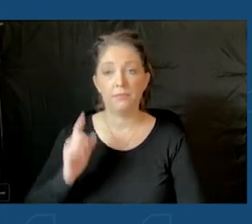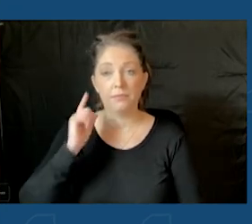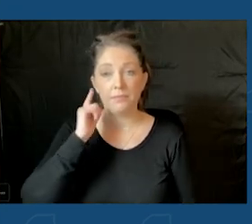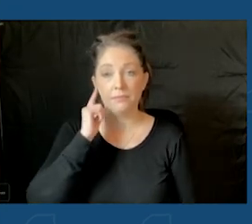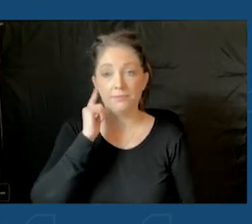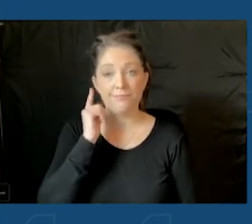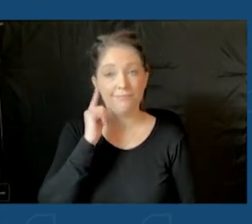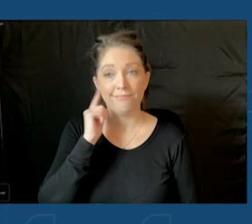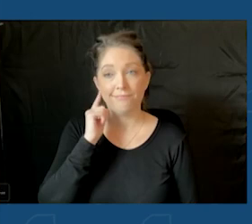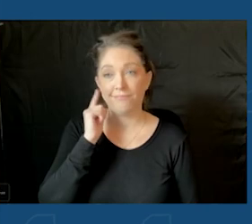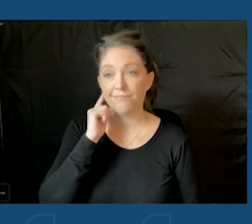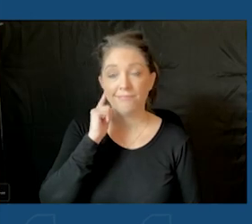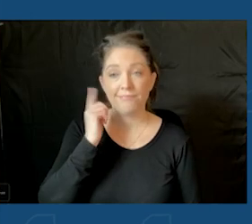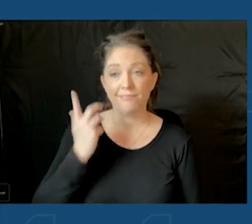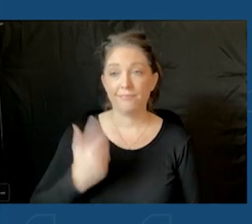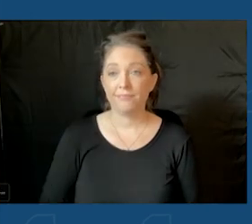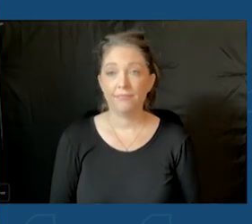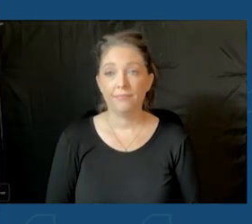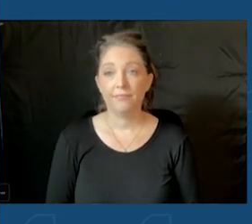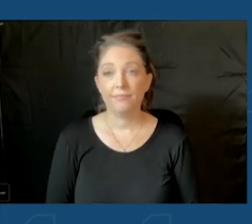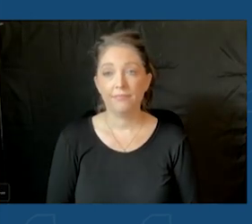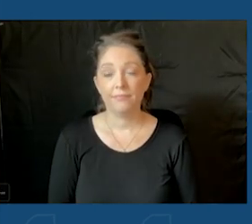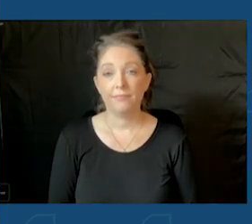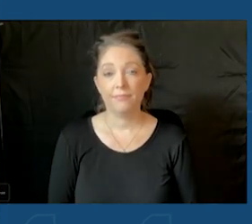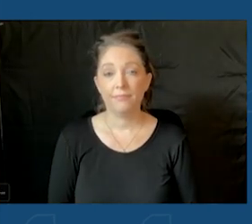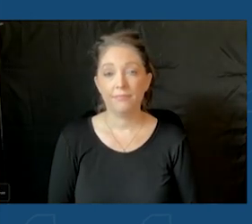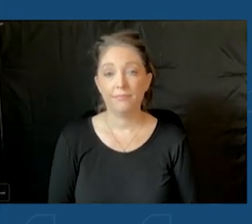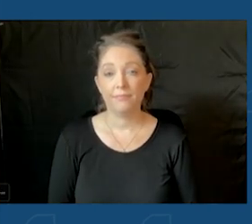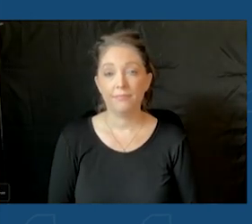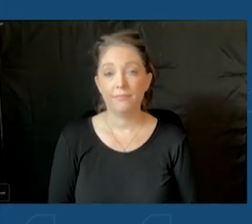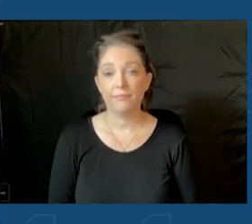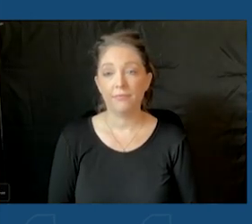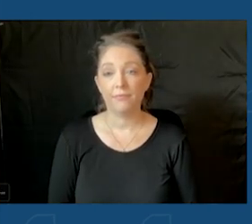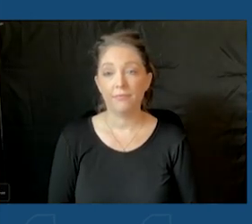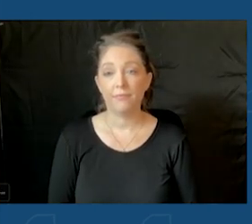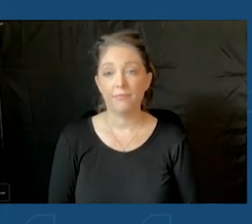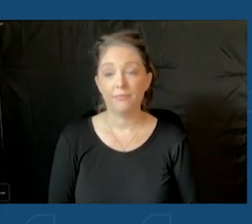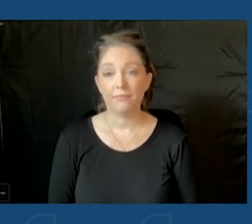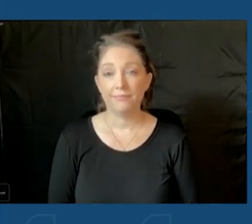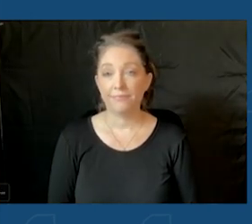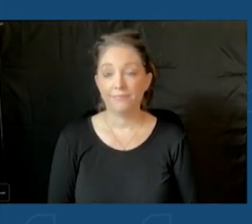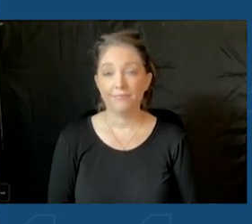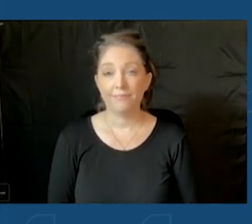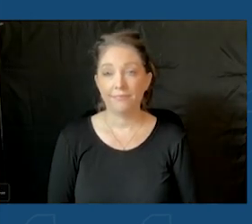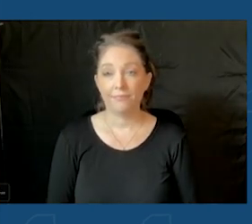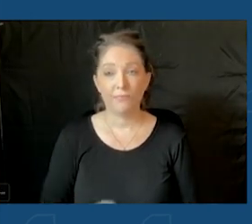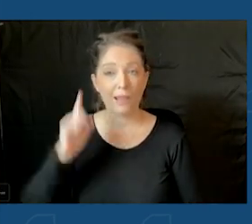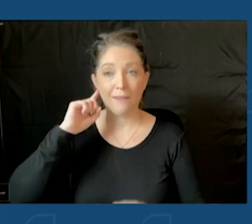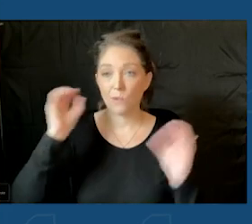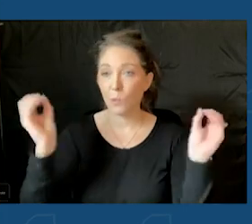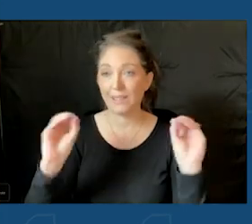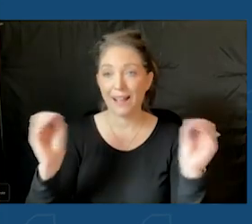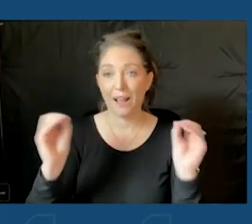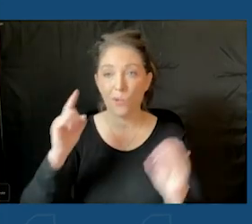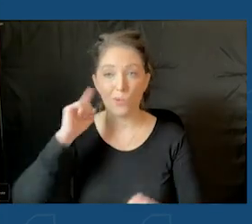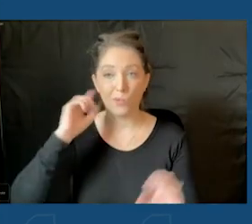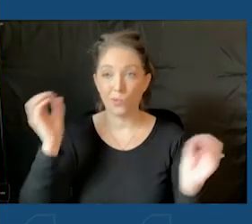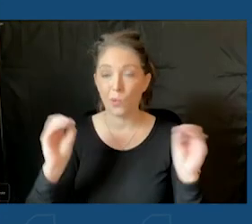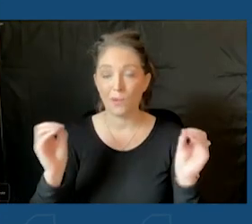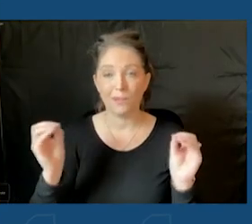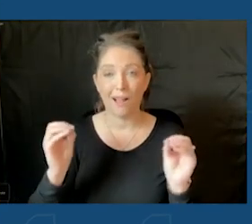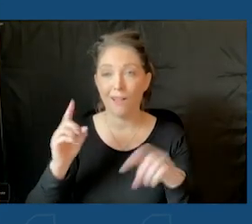not just people of color, but all people. And that's what he's all about. So please, let's give a great hand for Gary